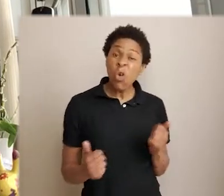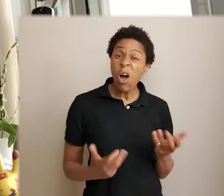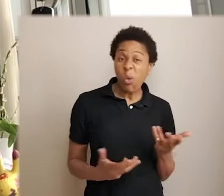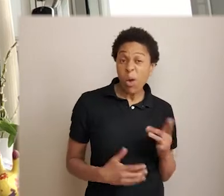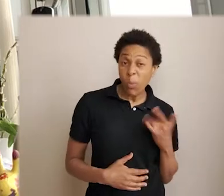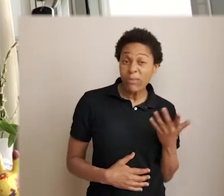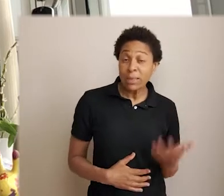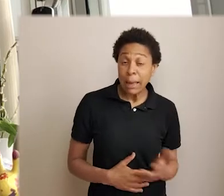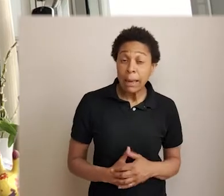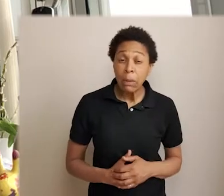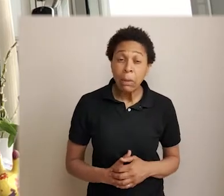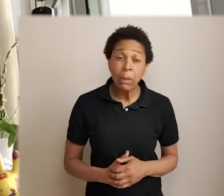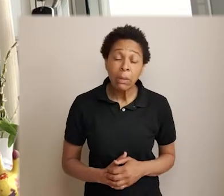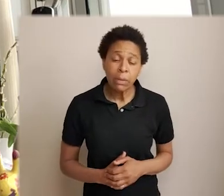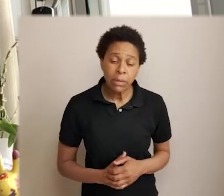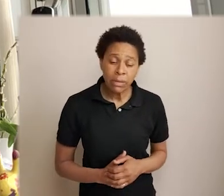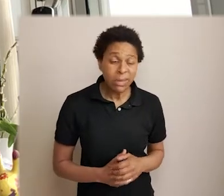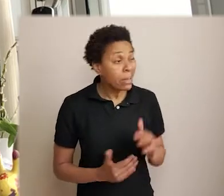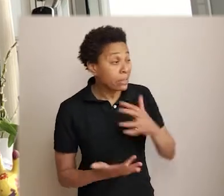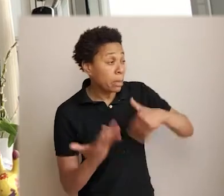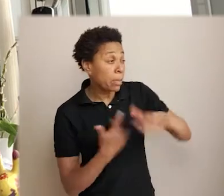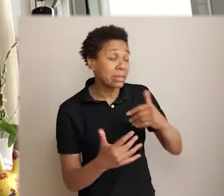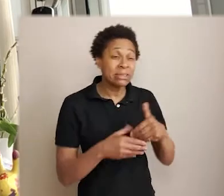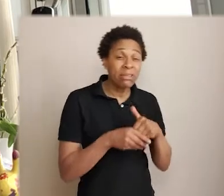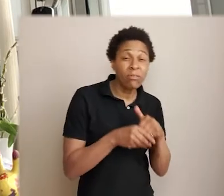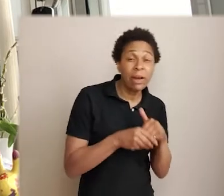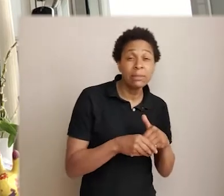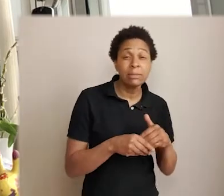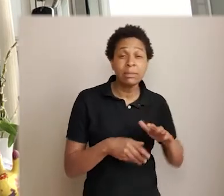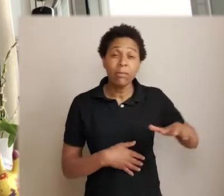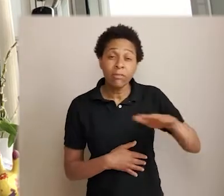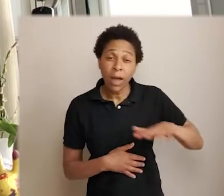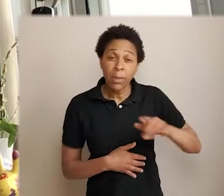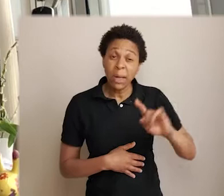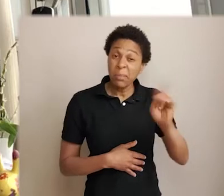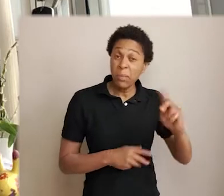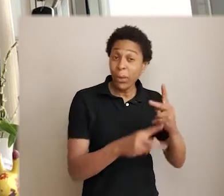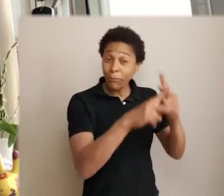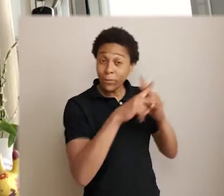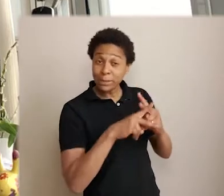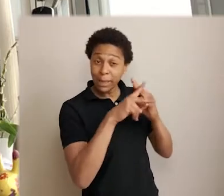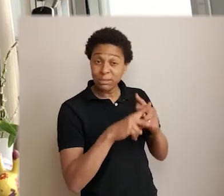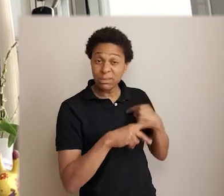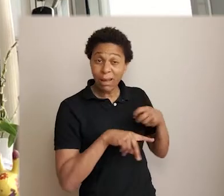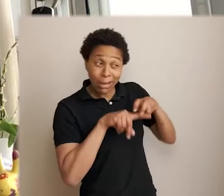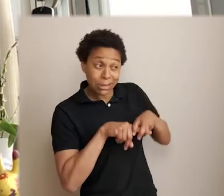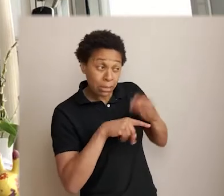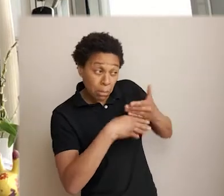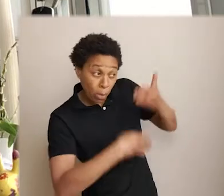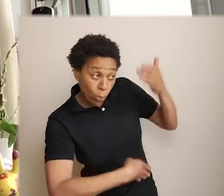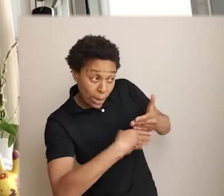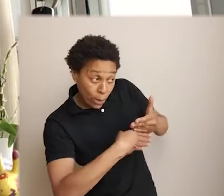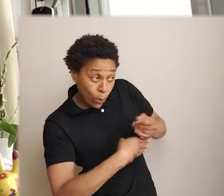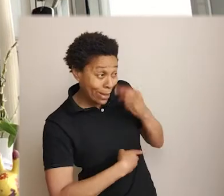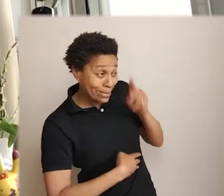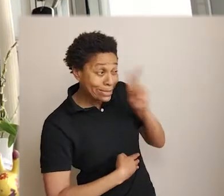Having all my knickknacks around me and friends can visit whenever they want. And having the window where I can see all the